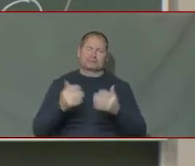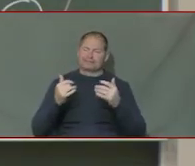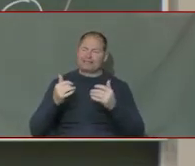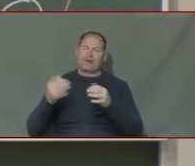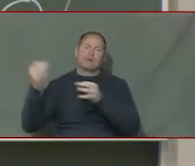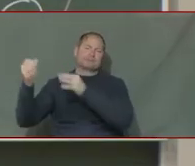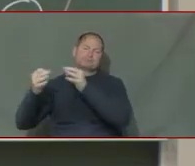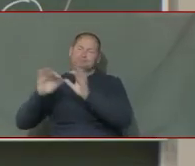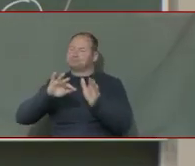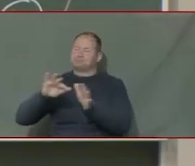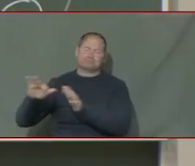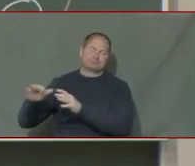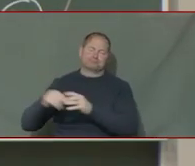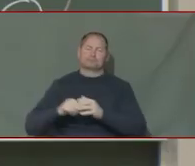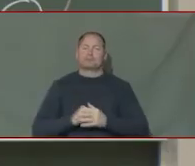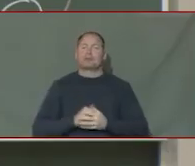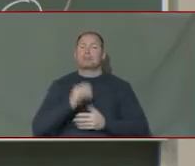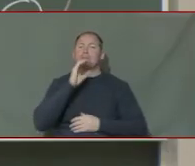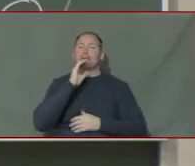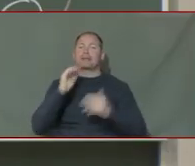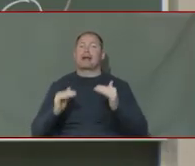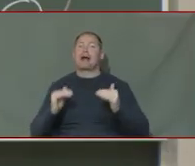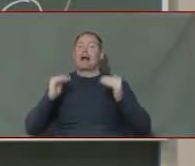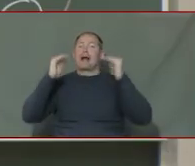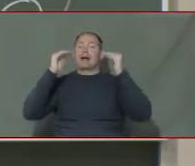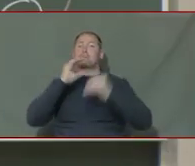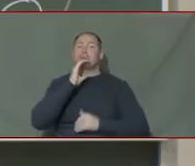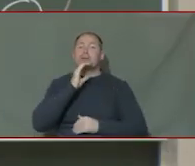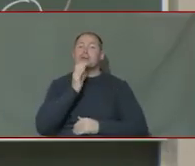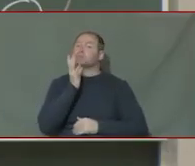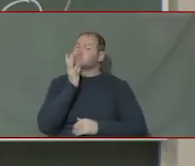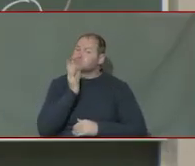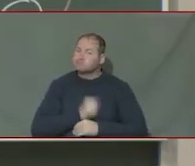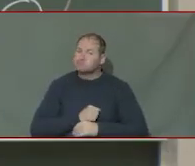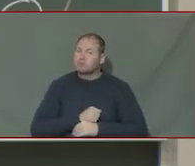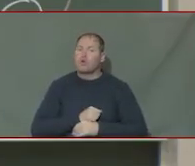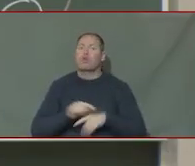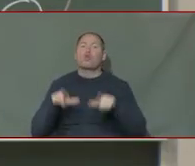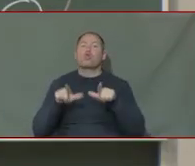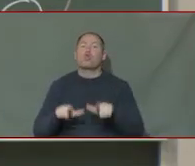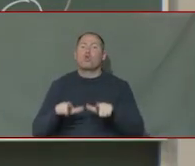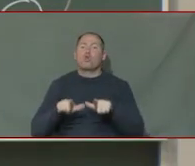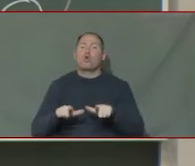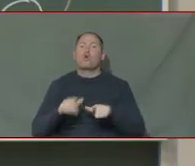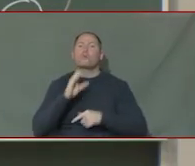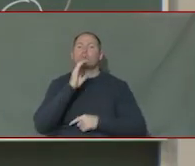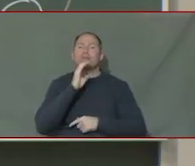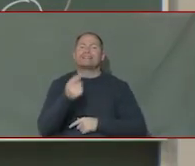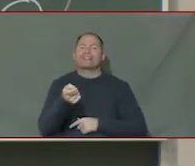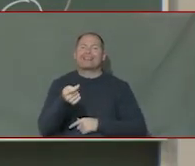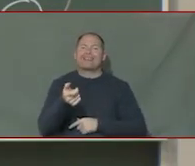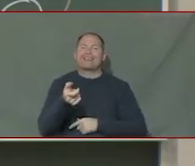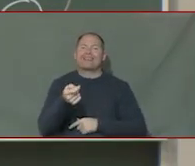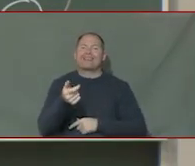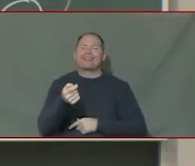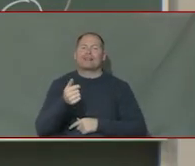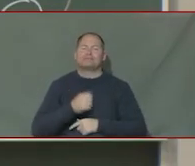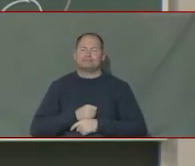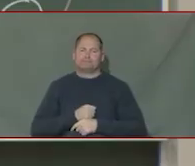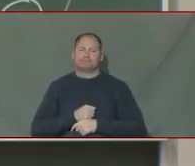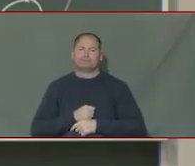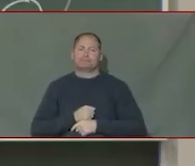that. But it simply means high concentration means there's a lot, and low concentration means there's a little. So what are the factors you need to